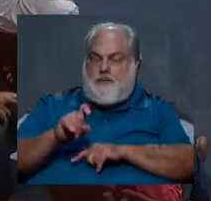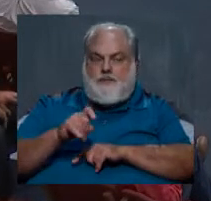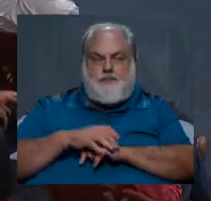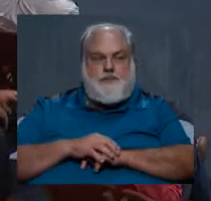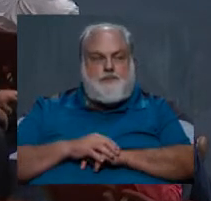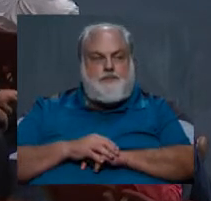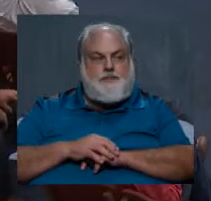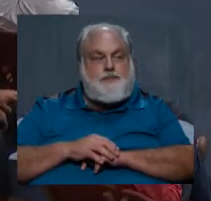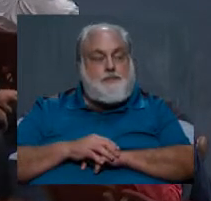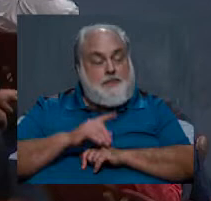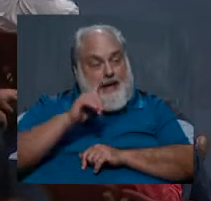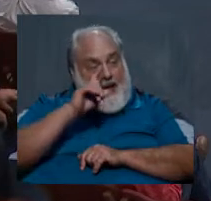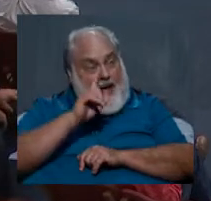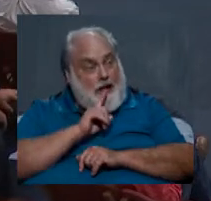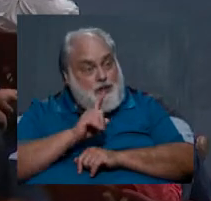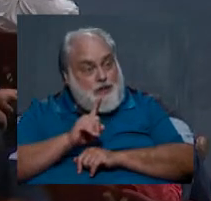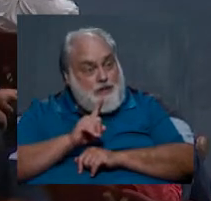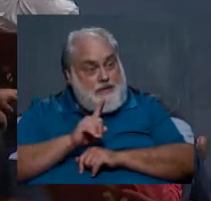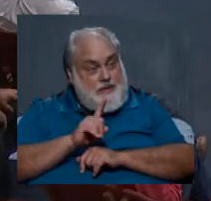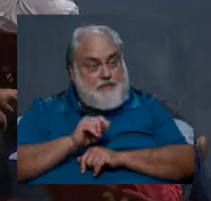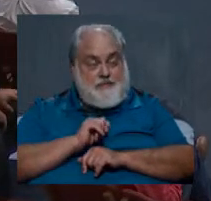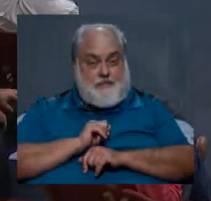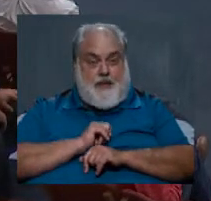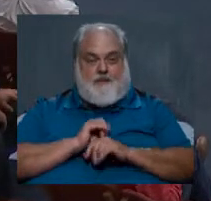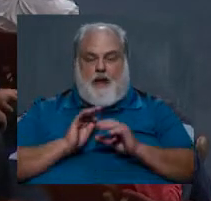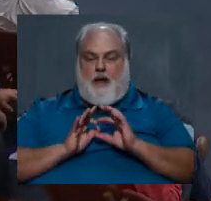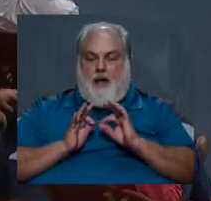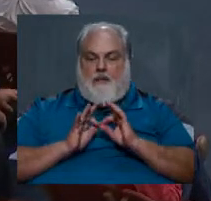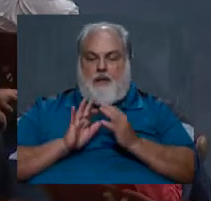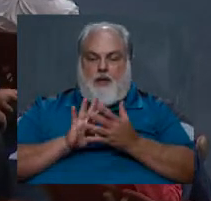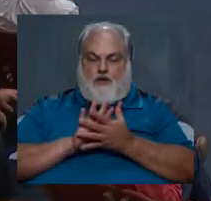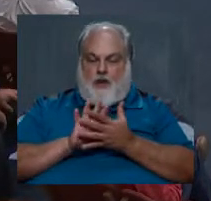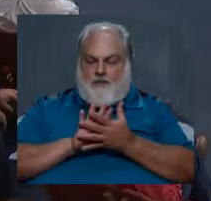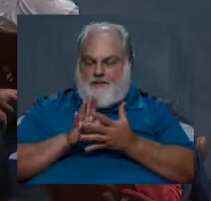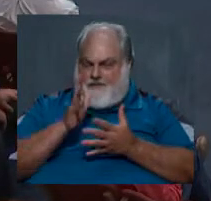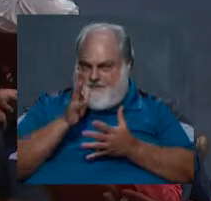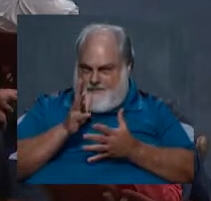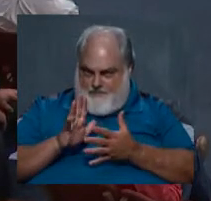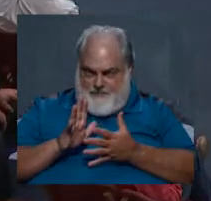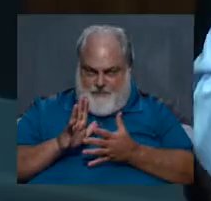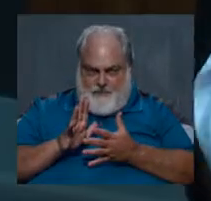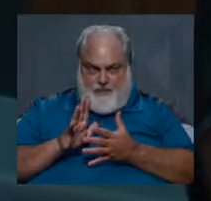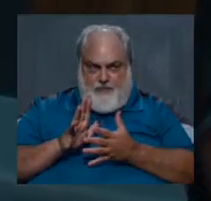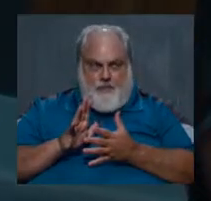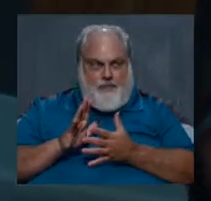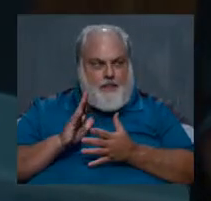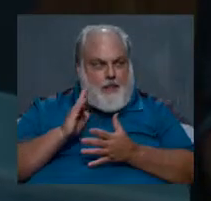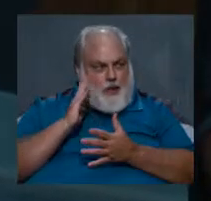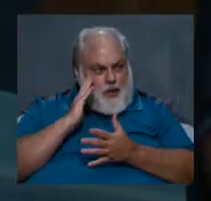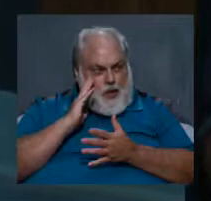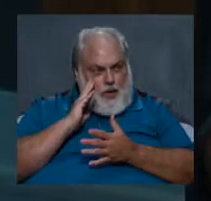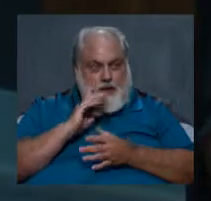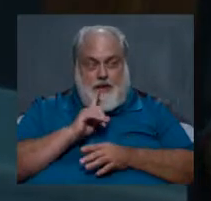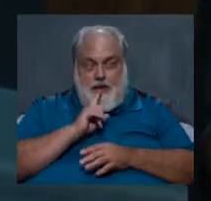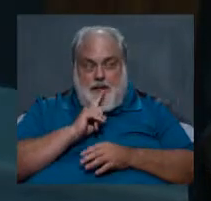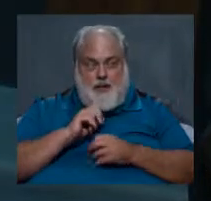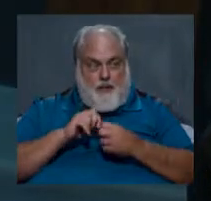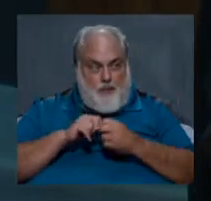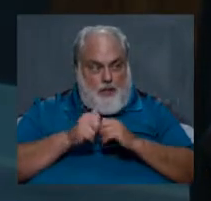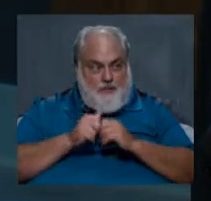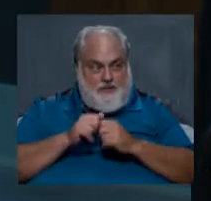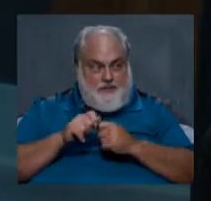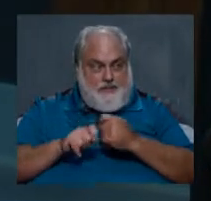Yes, I've commented about the traffic through this area before. Certainly, it is a problem, particularly on